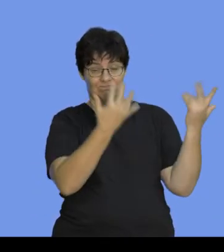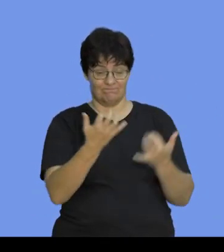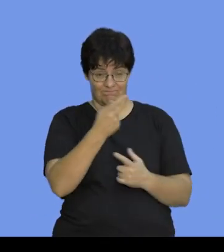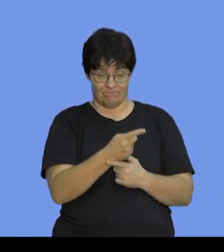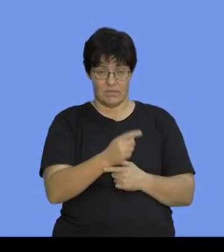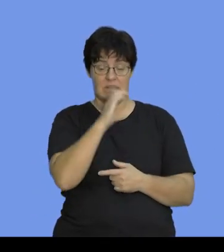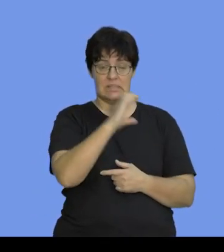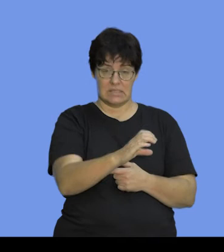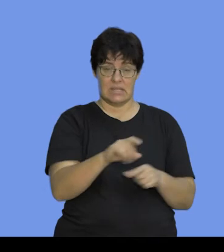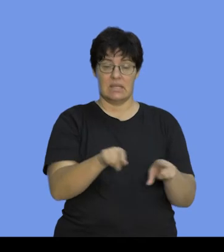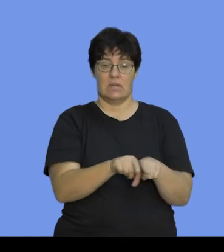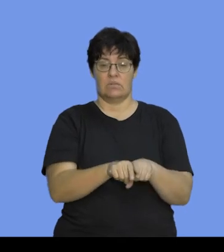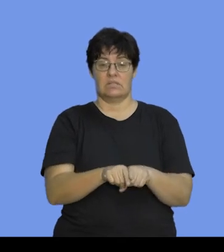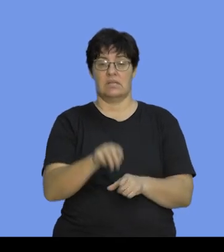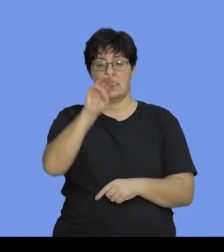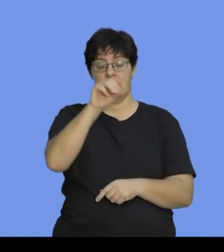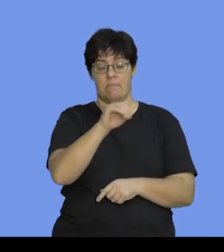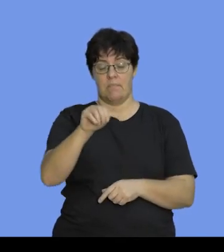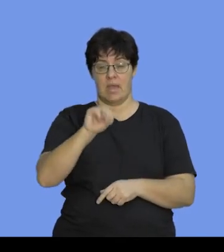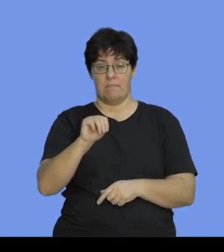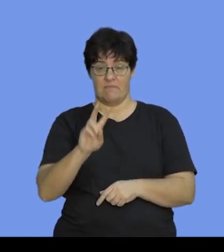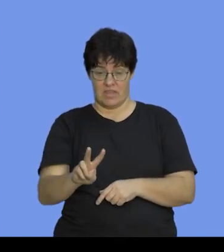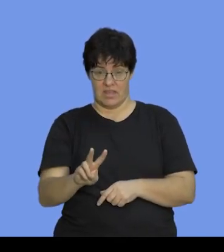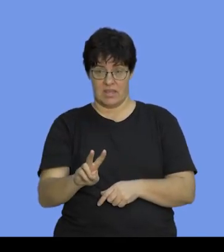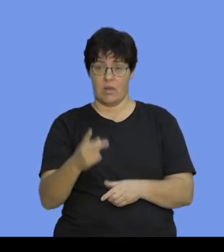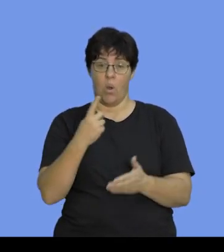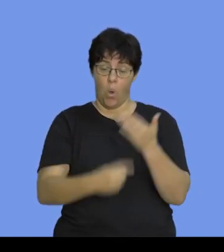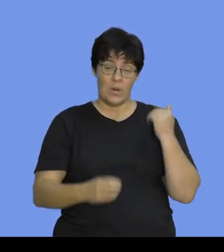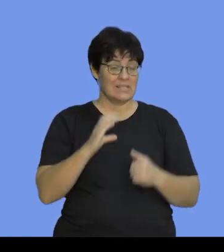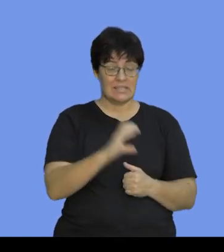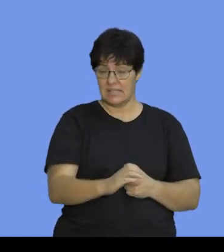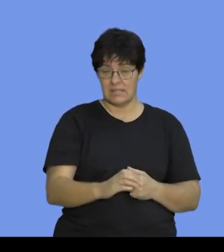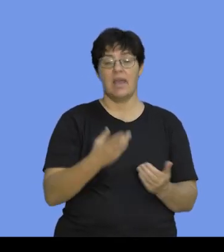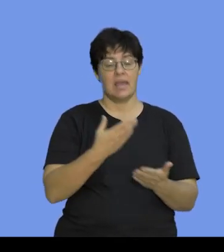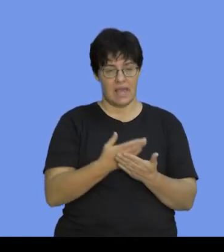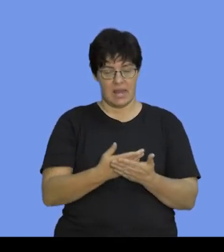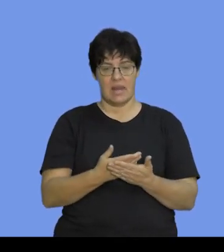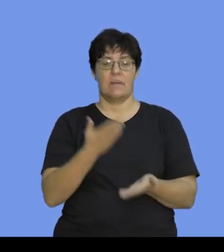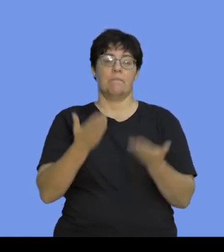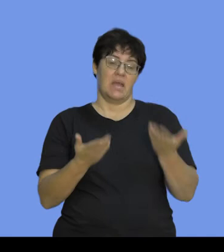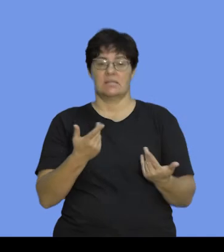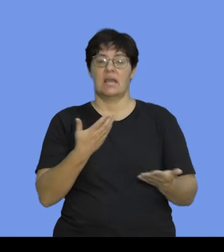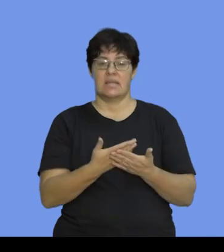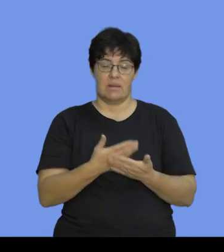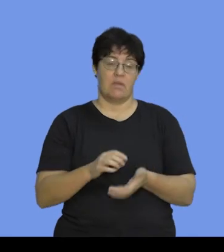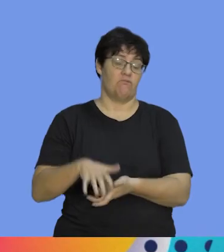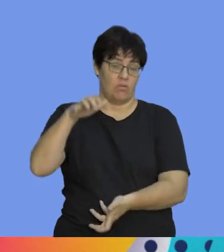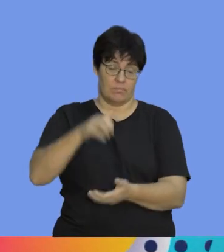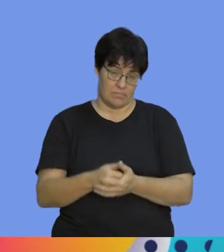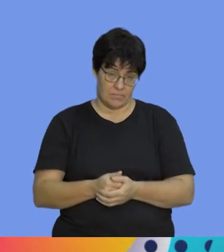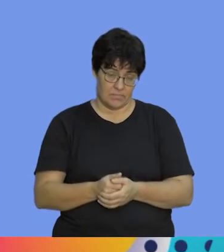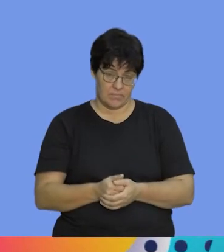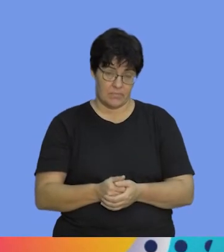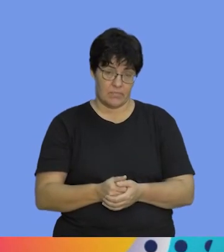calculating concentration, C is equals to M over MV, is not just for concentration. It can be mass, it can be